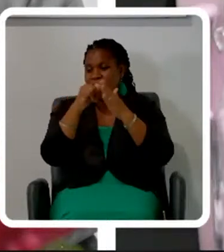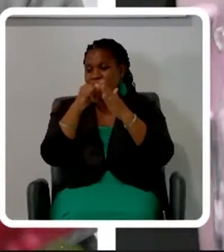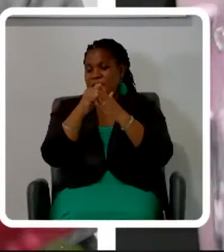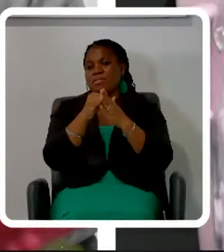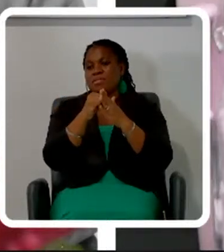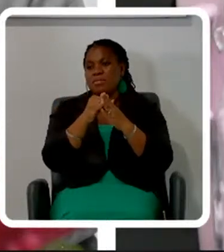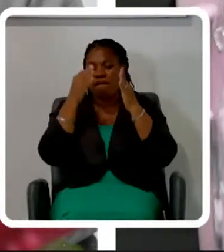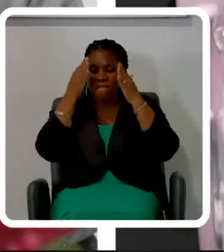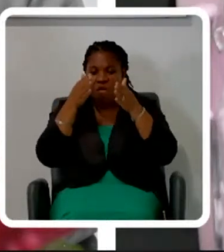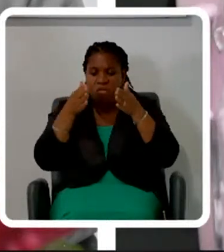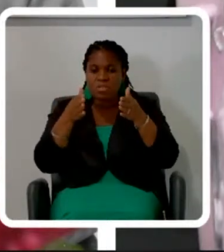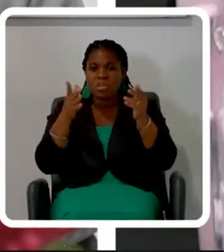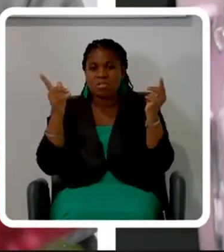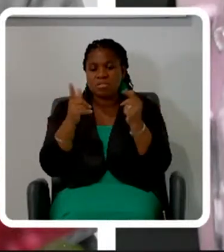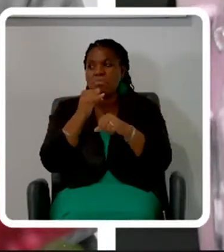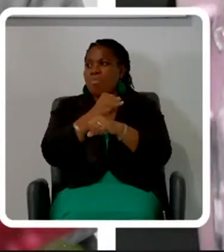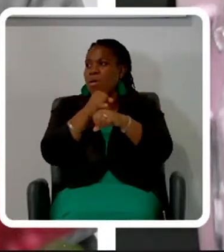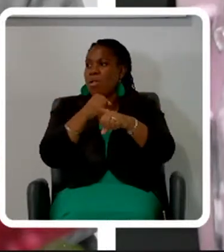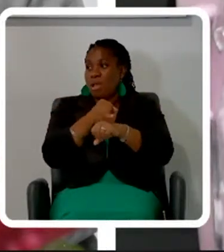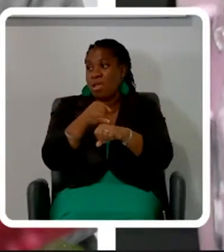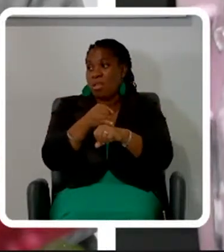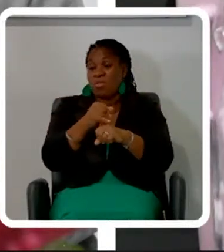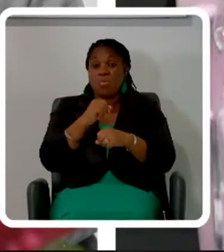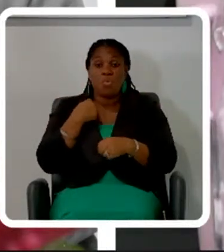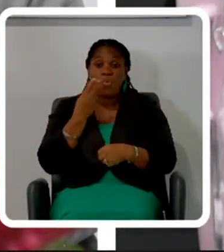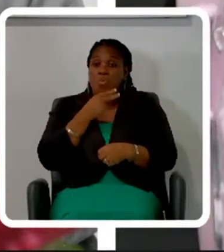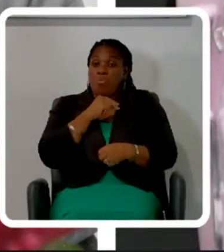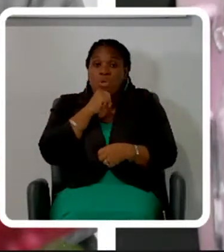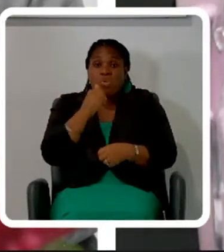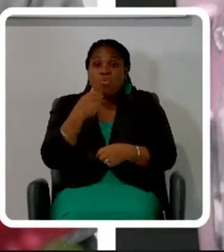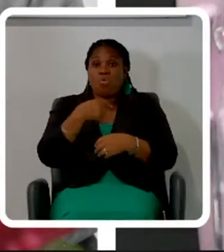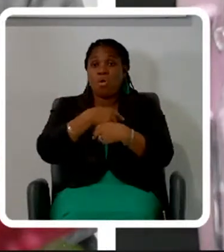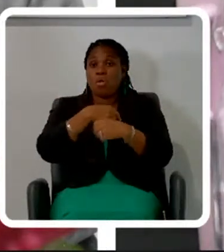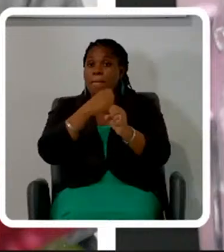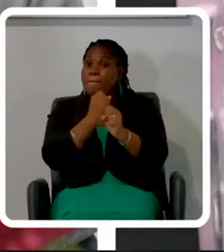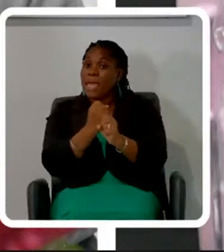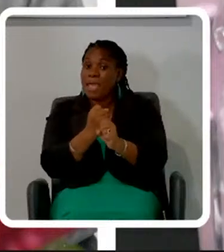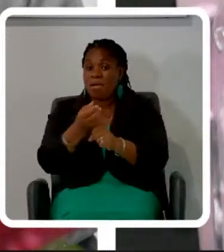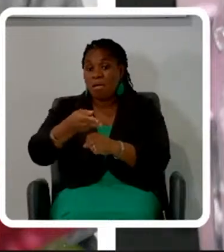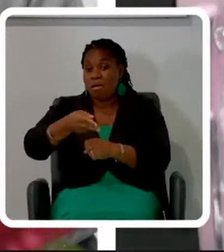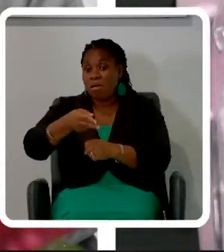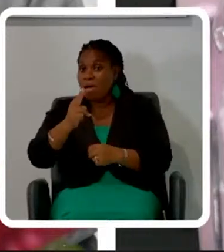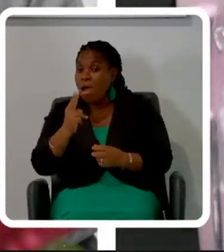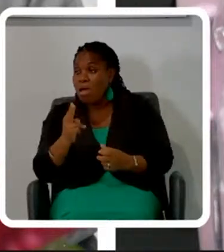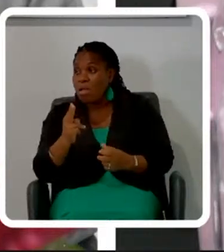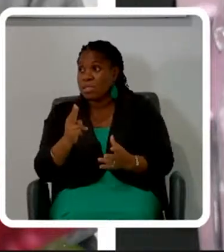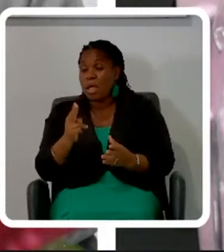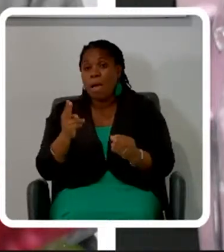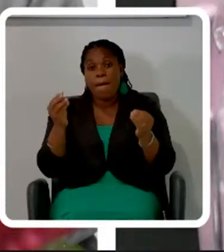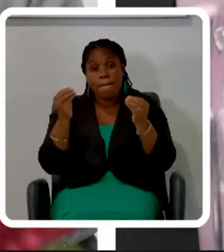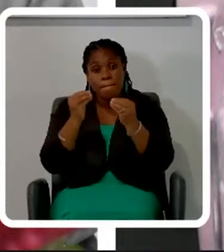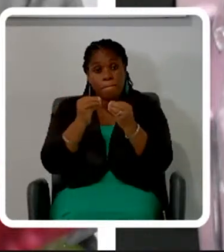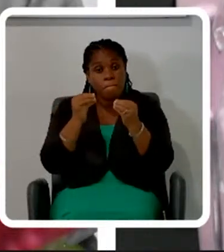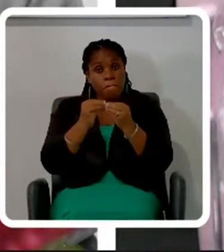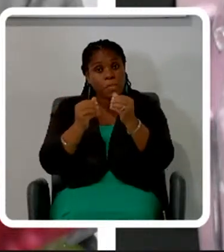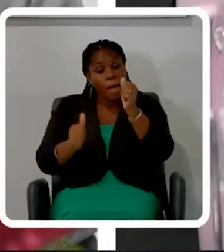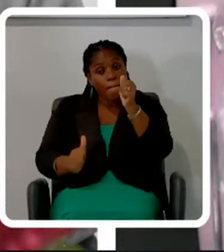don't manufacture ammunition anywhere in the Caribbean. Most of it is coming through the